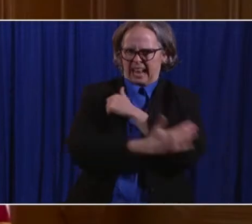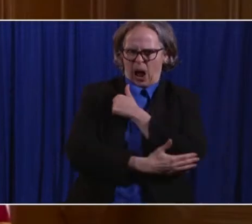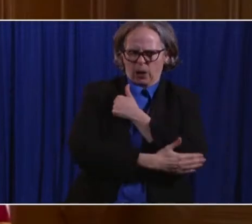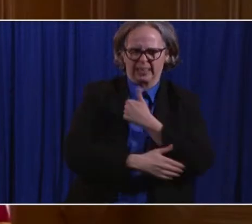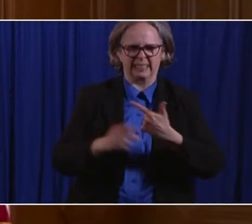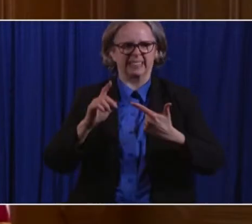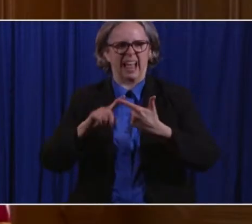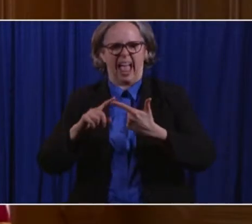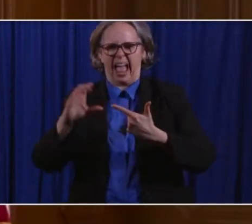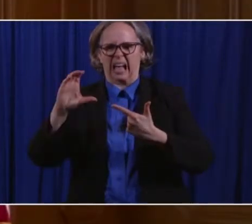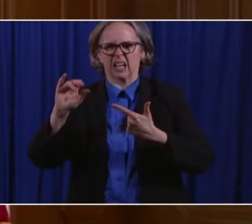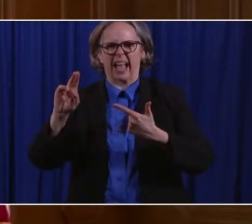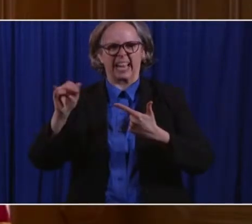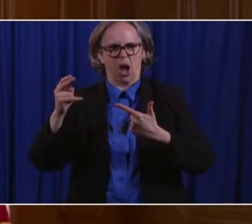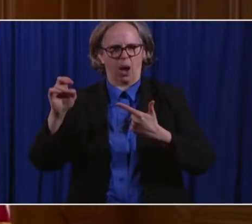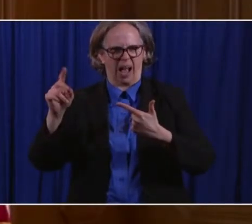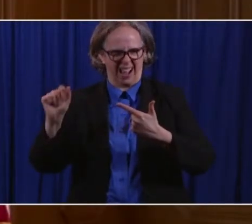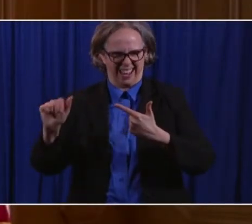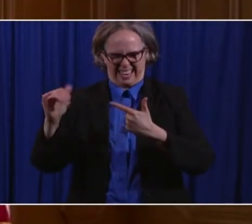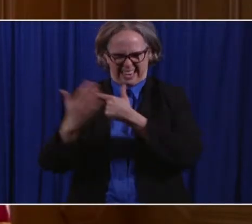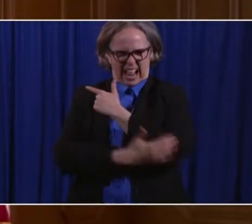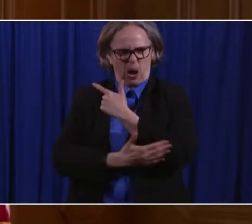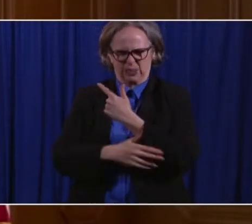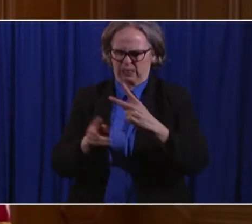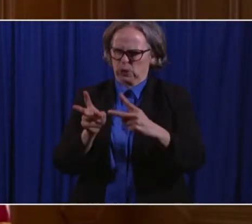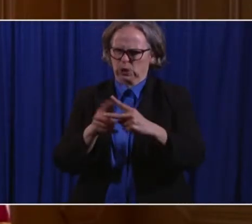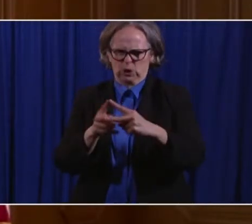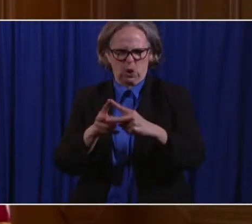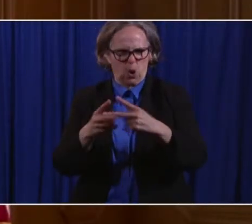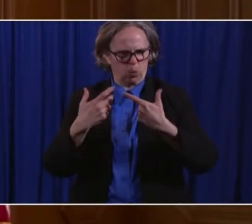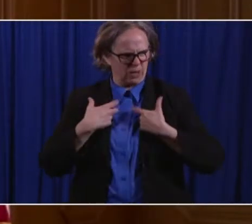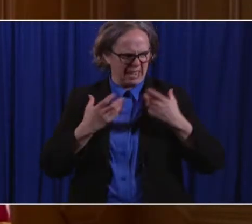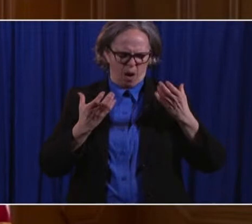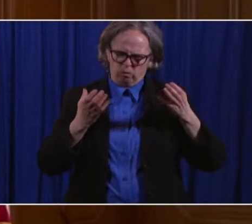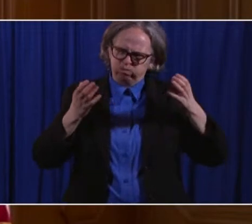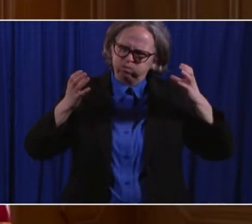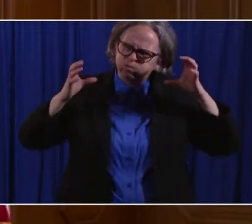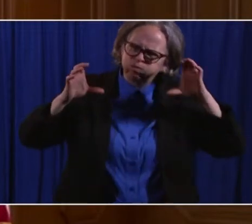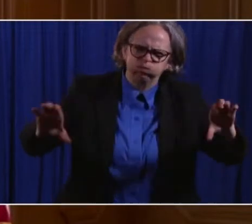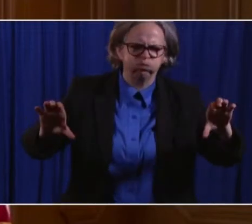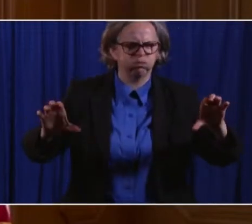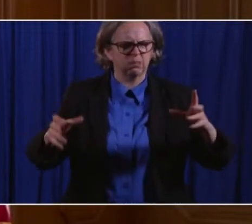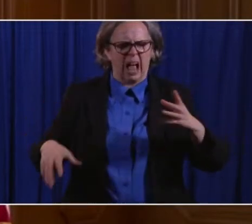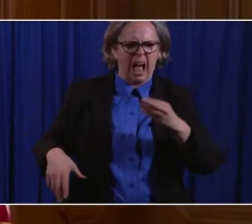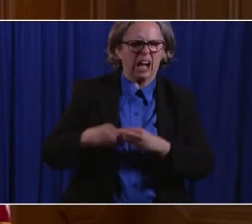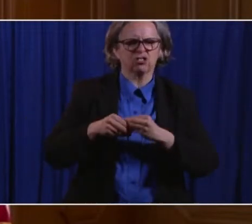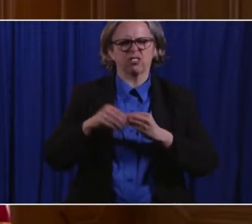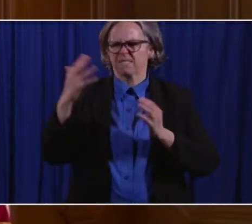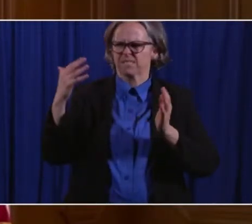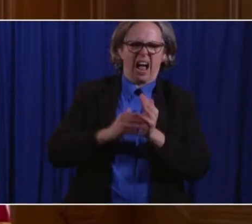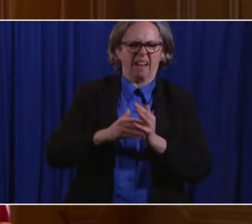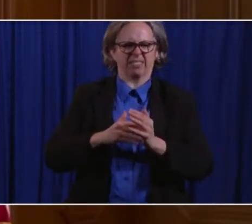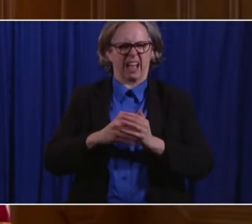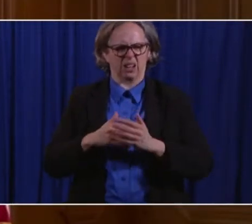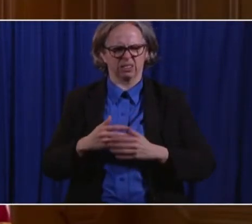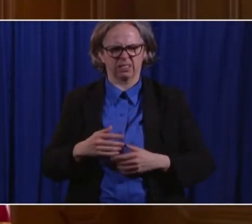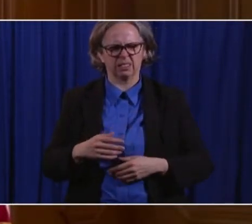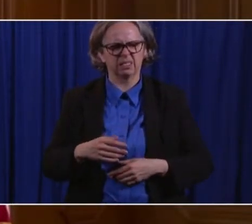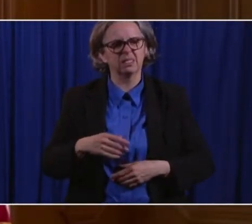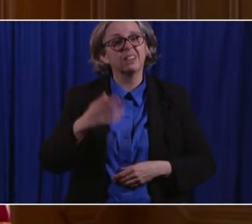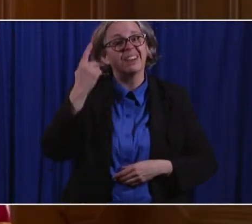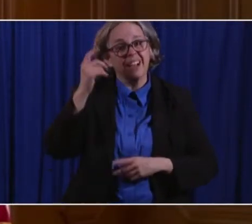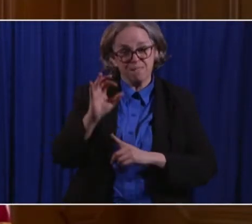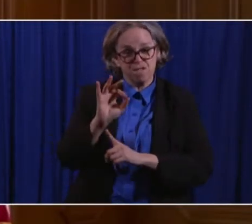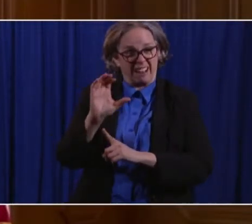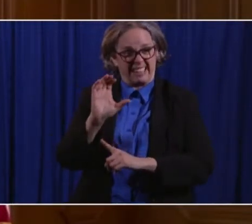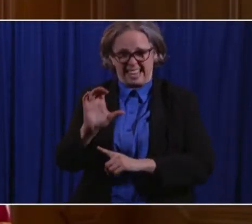were on top of the amounts allocated through our normal county formula. Franklin County, for example, we were able to allocate more than